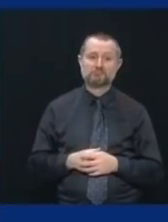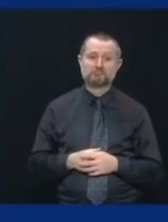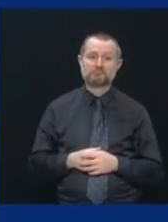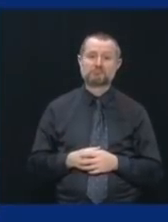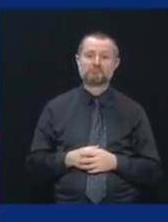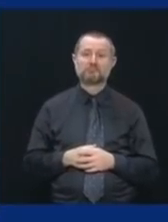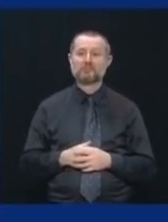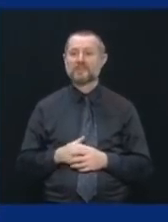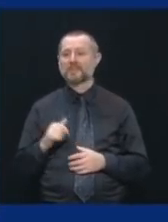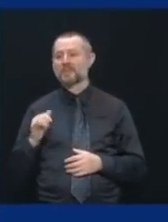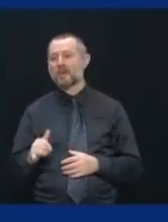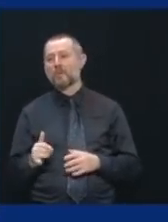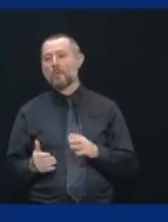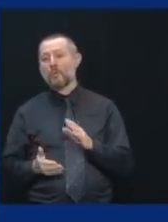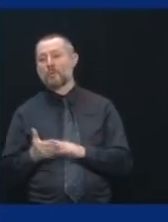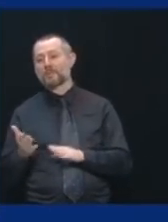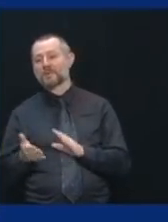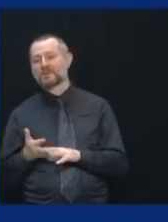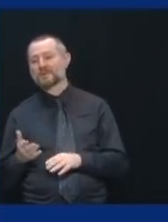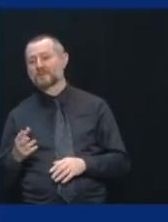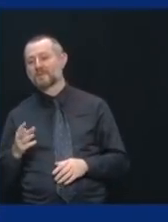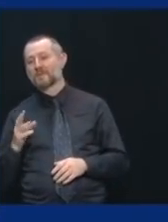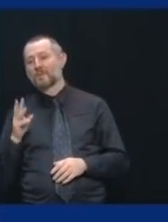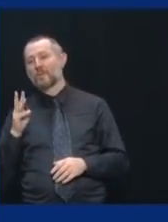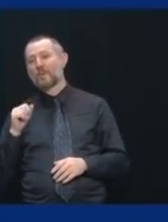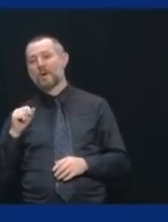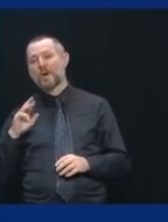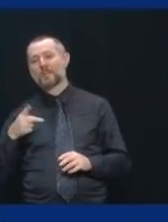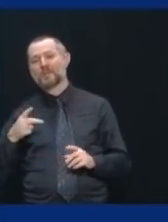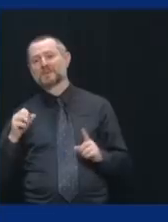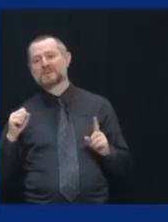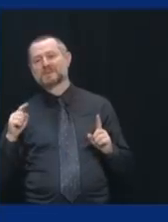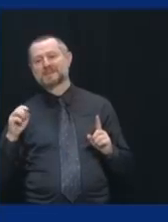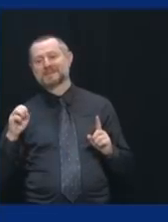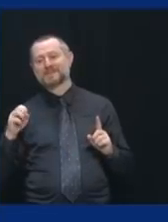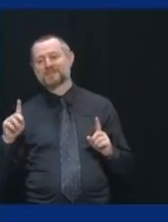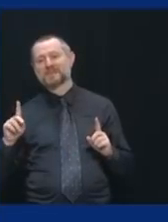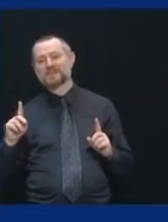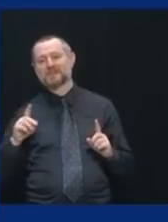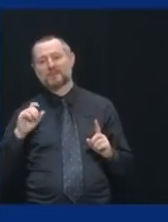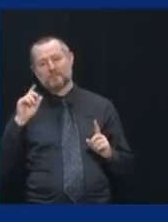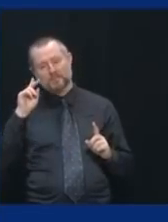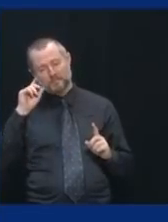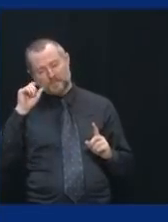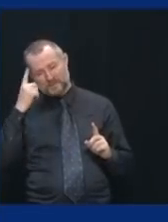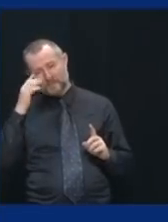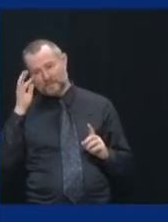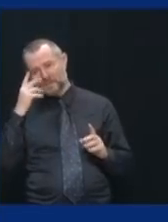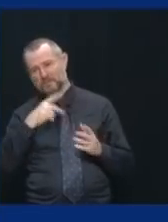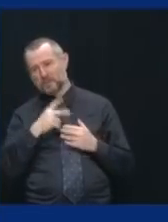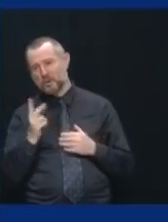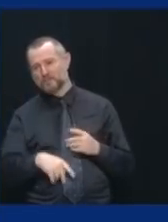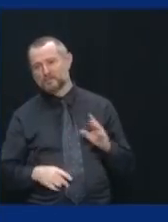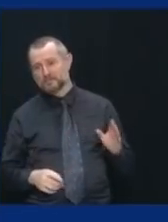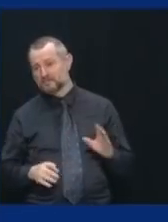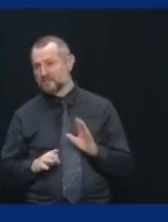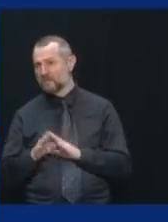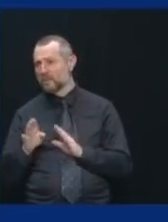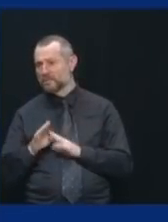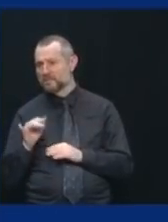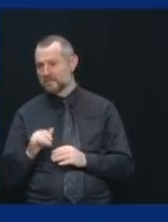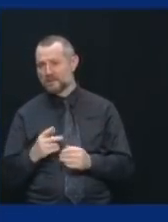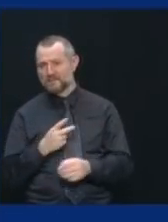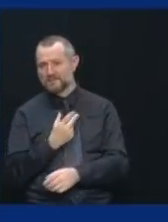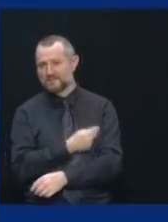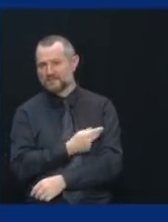Operation Warp Speed, if you remember, was the federal program that was doing the vaccines. How we